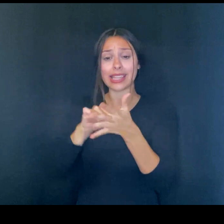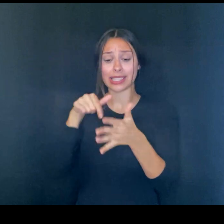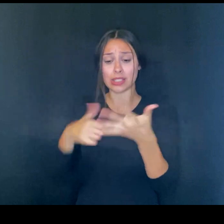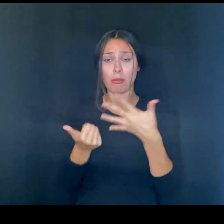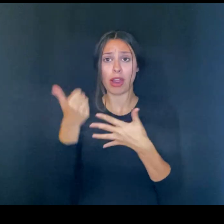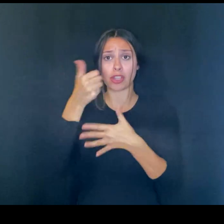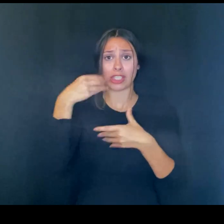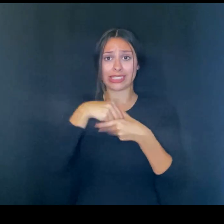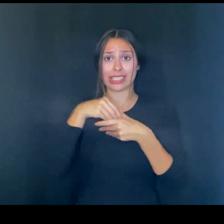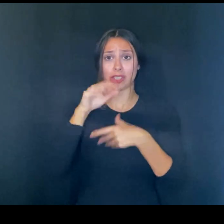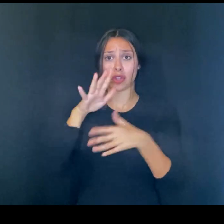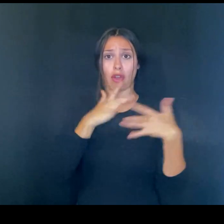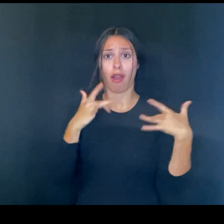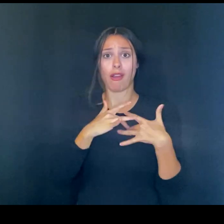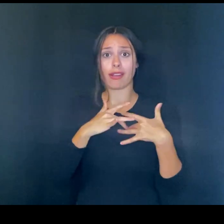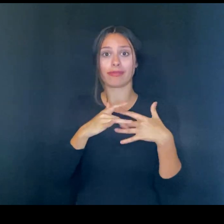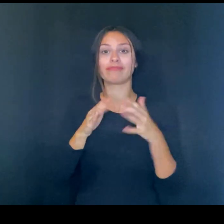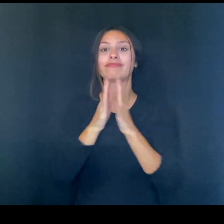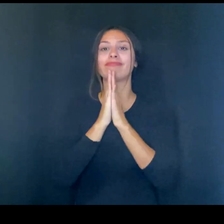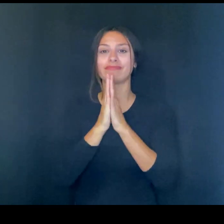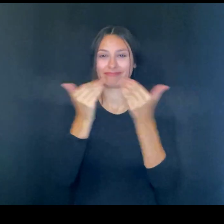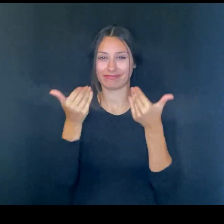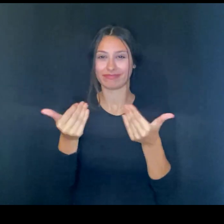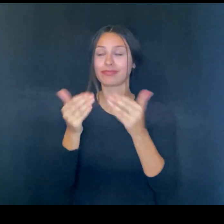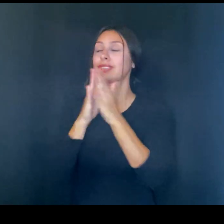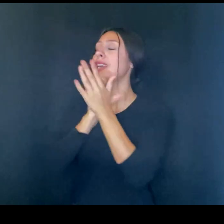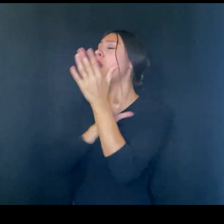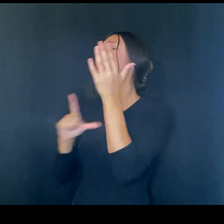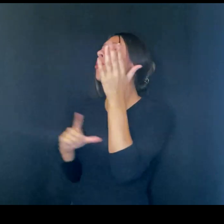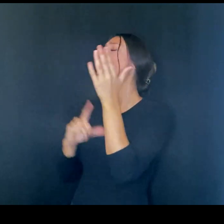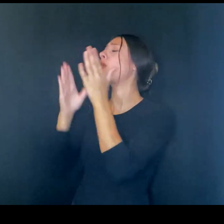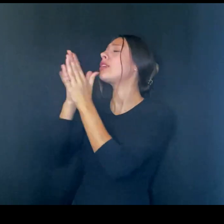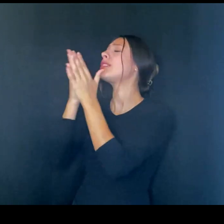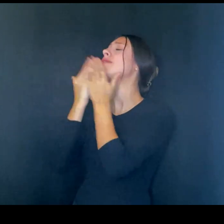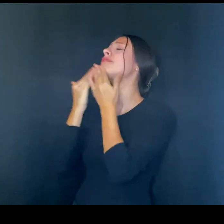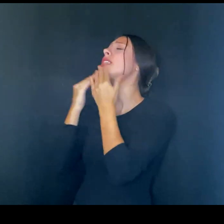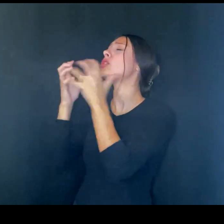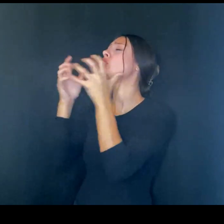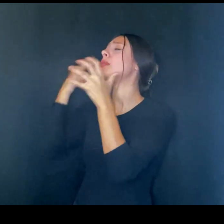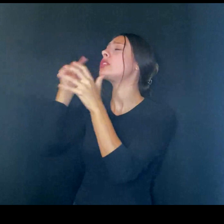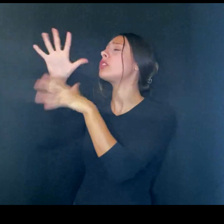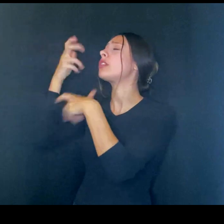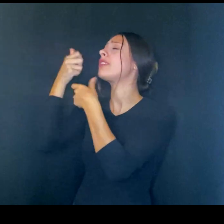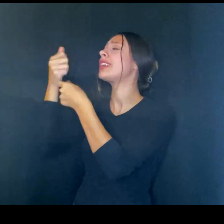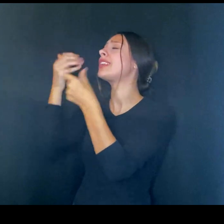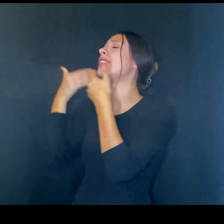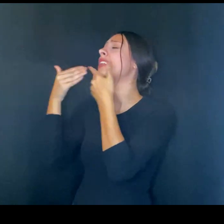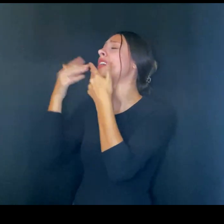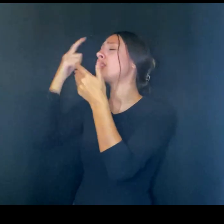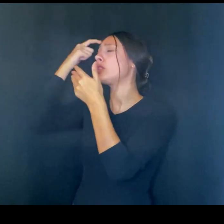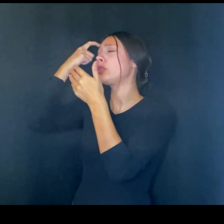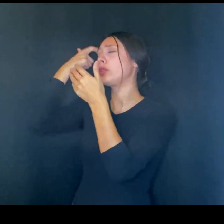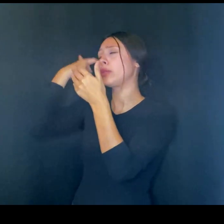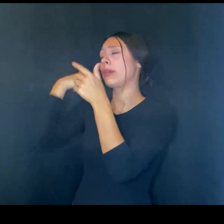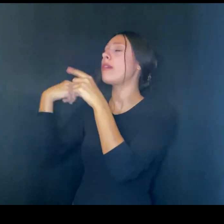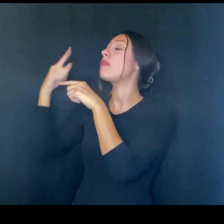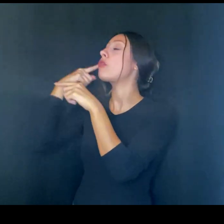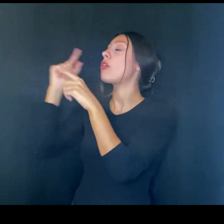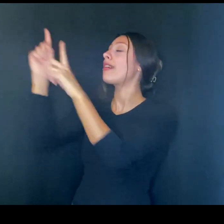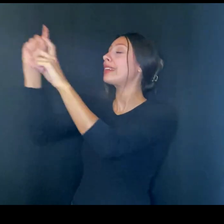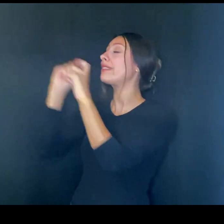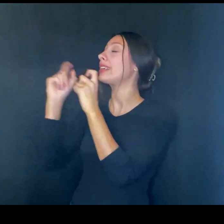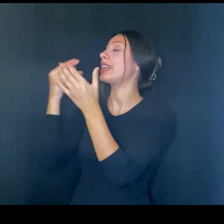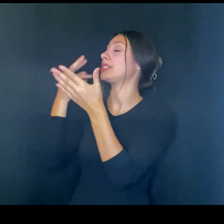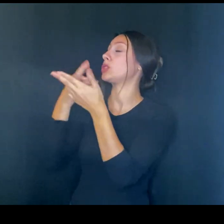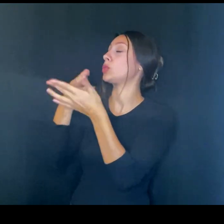your heart. Let's pray. Lord, thank you so much for your faithfulness. Thank you for giving us the resources